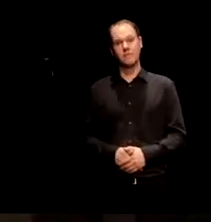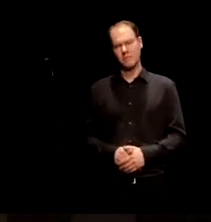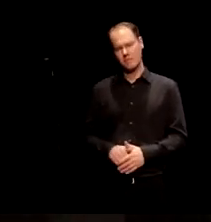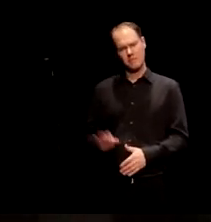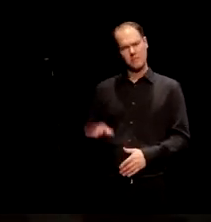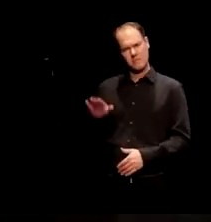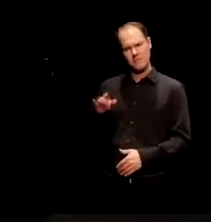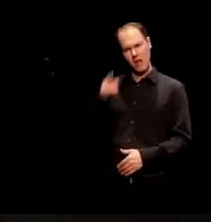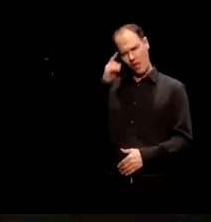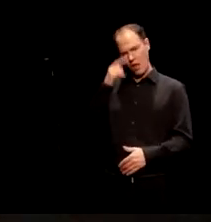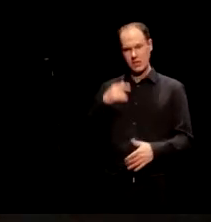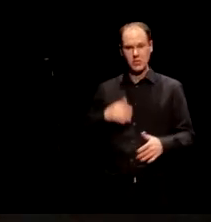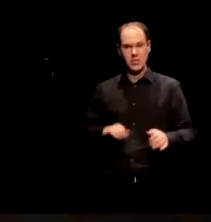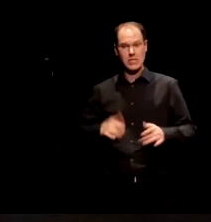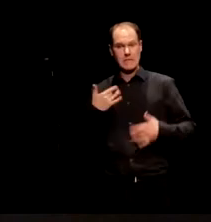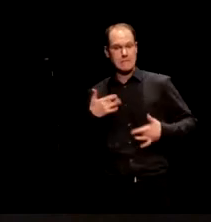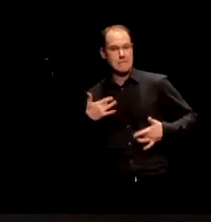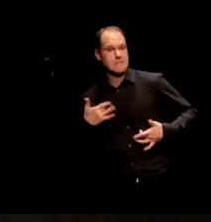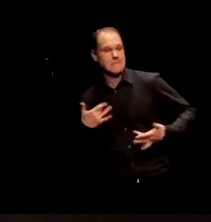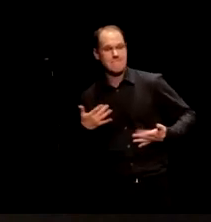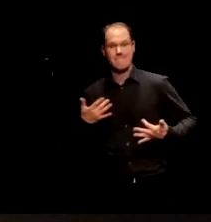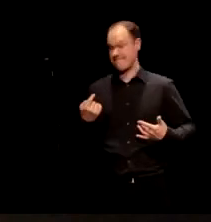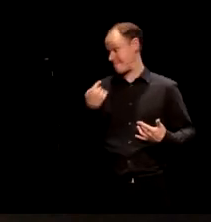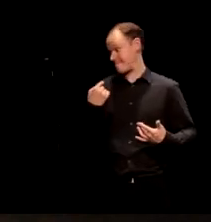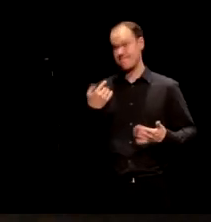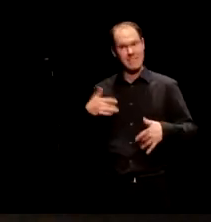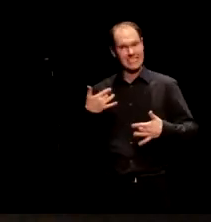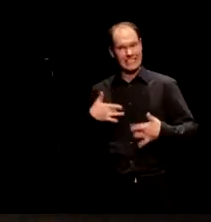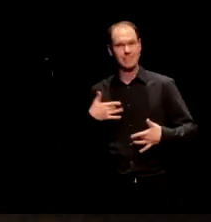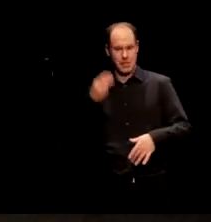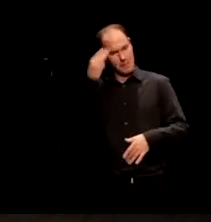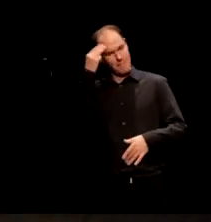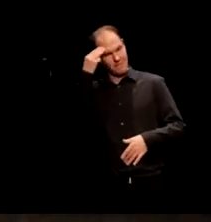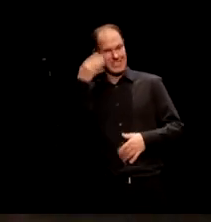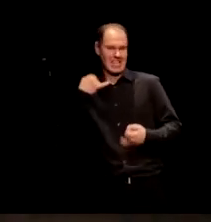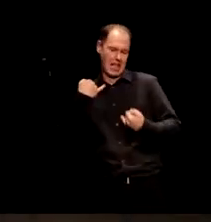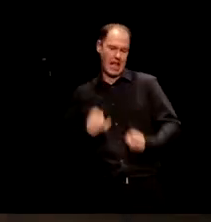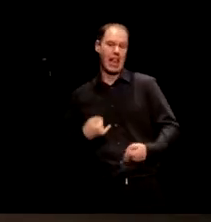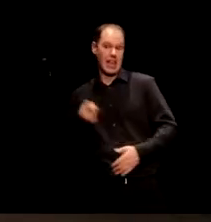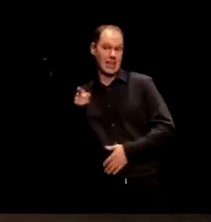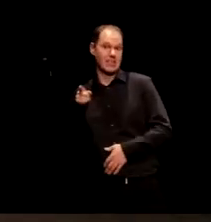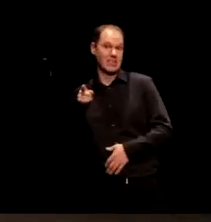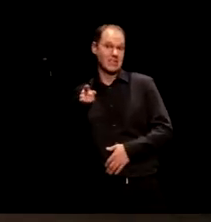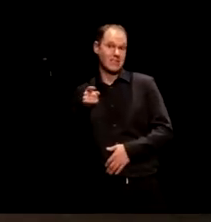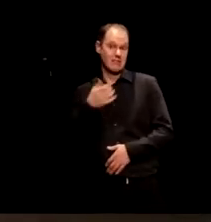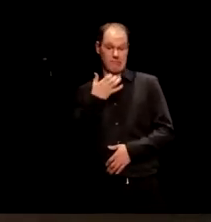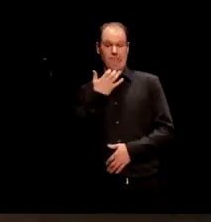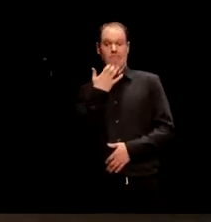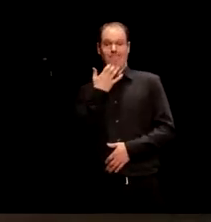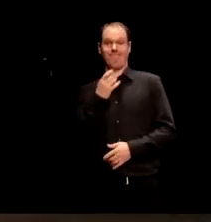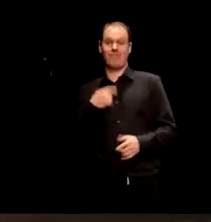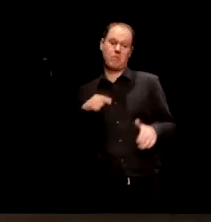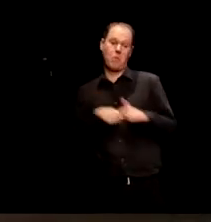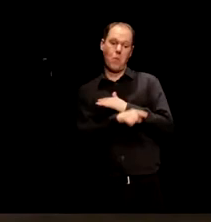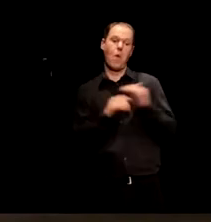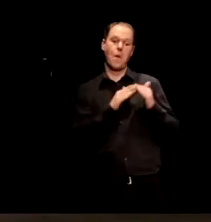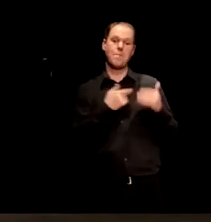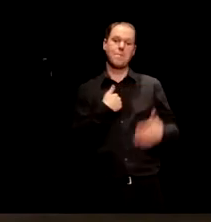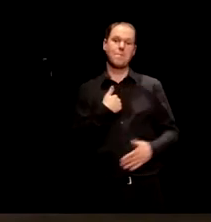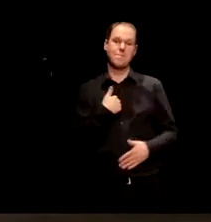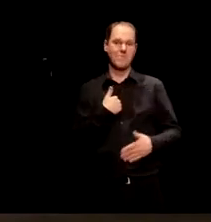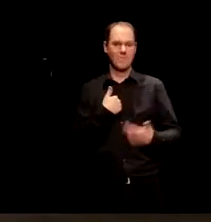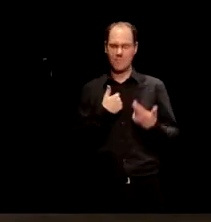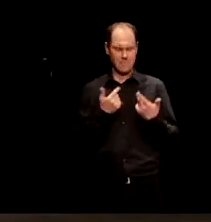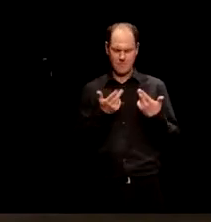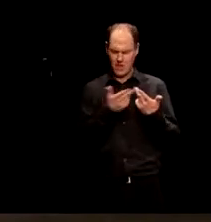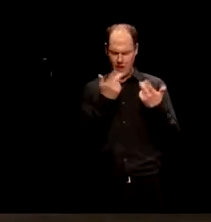I thought you were a bit listless at the game. Mother is ill. I'm afraid I shall be going home. There are